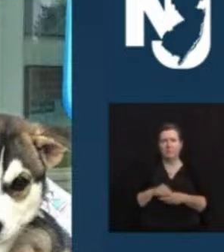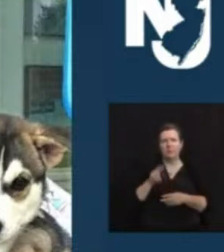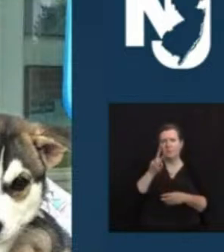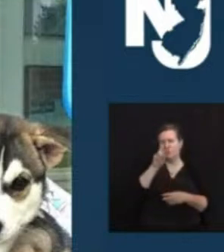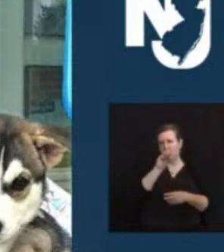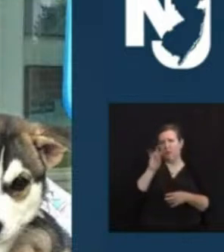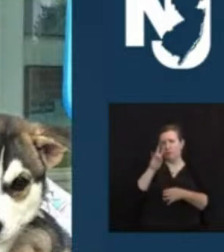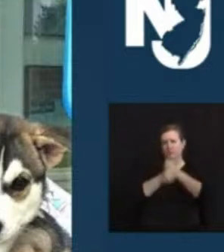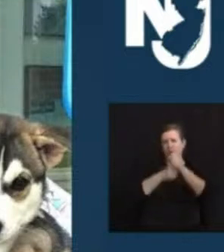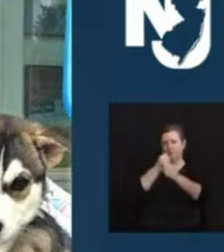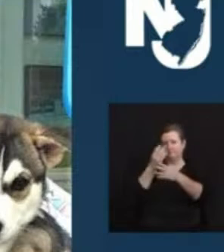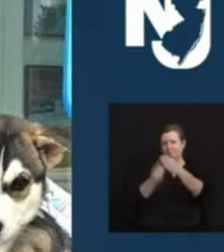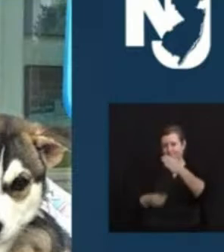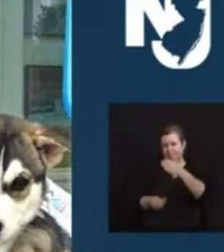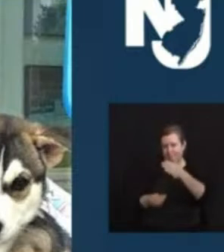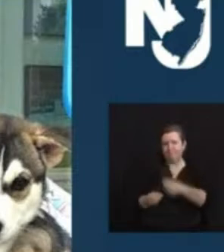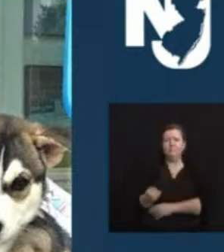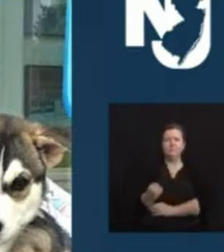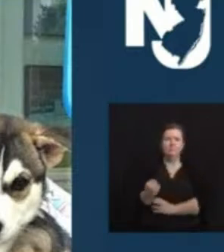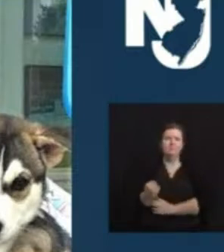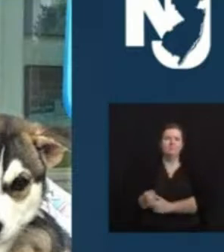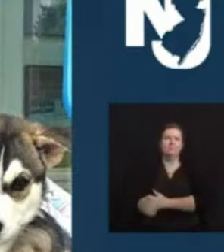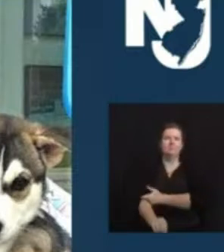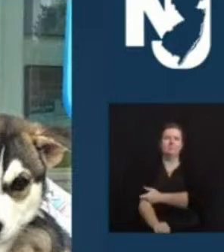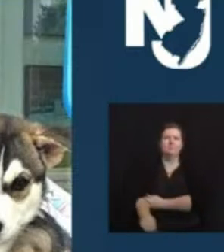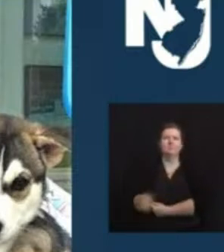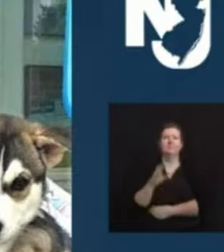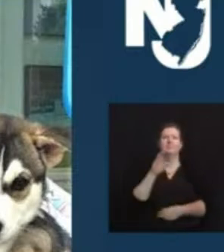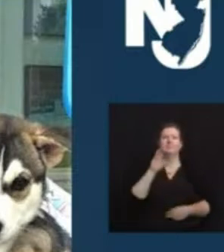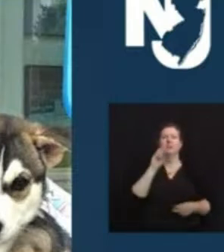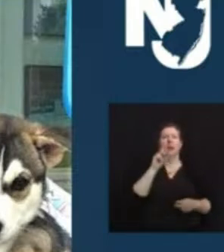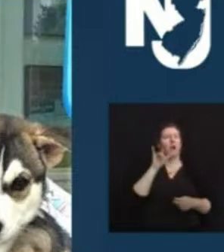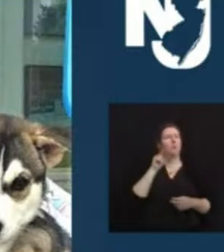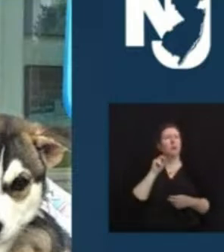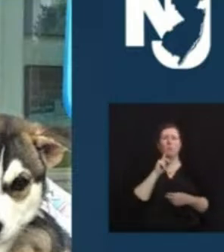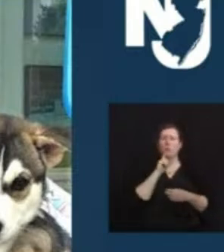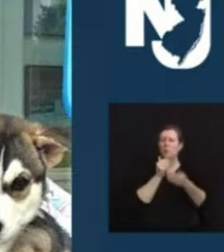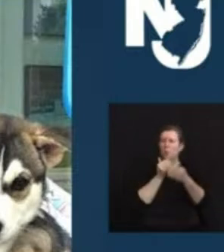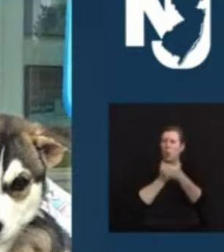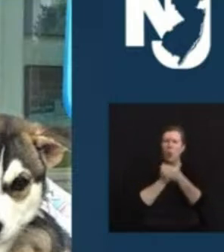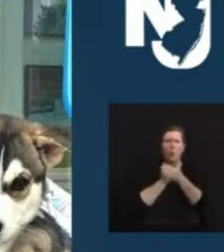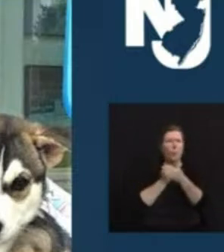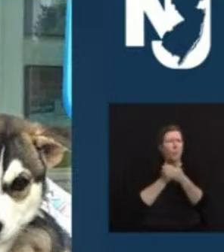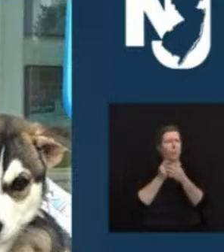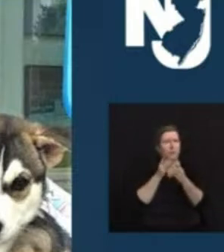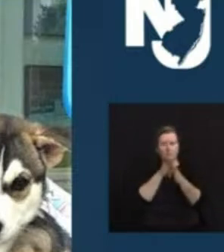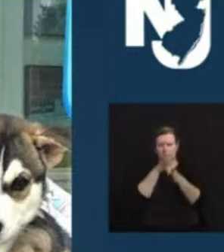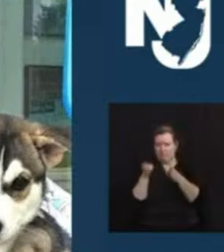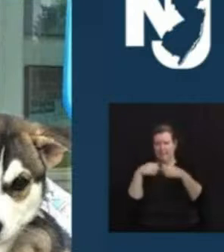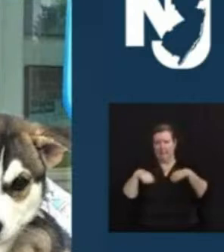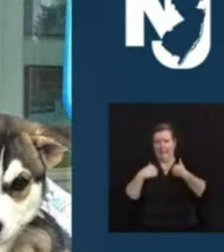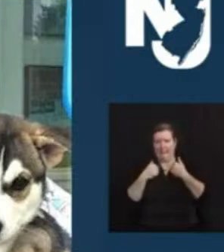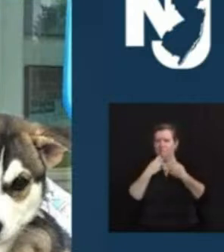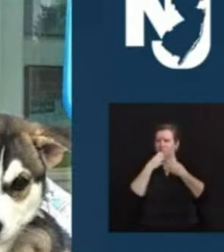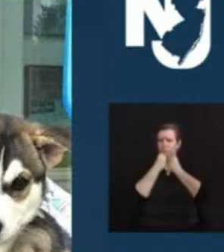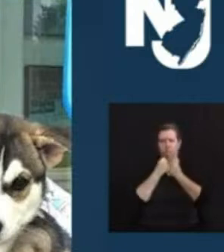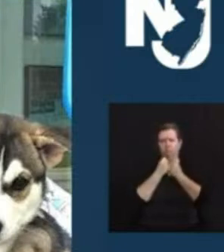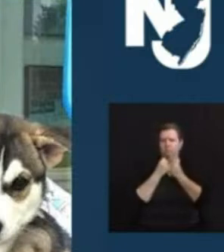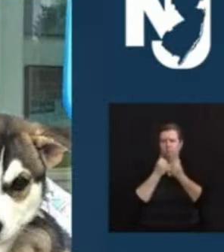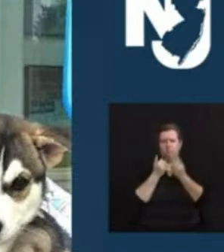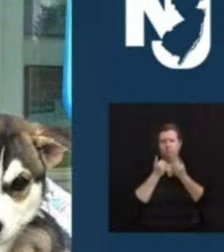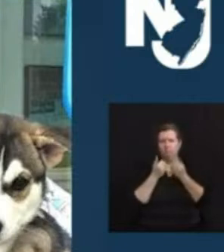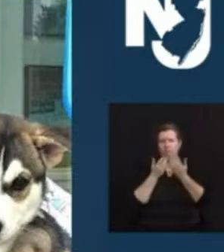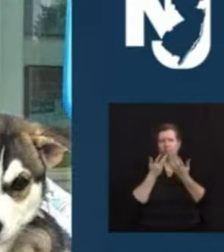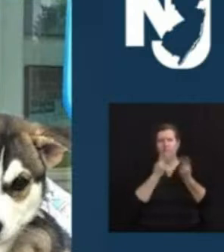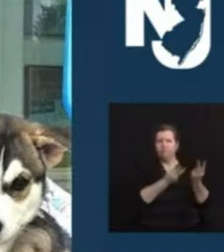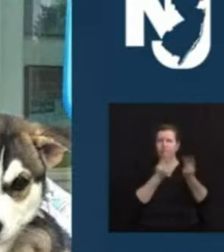2007. Carolyn had a special bond with her neighbors and friends, and she was often remembered by many of the school children she taught over